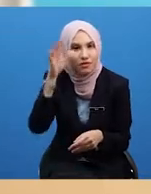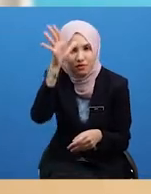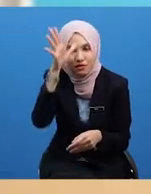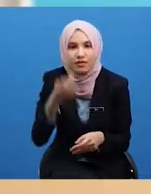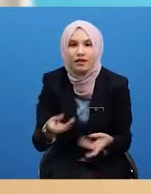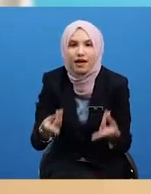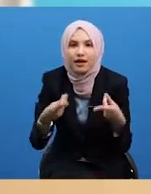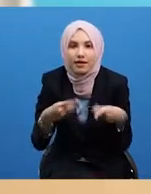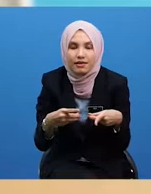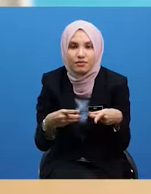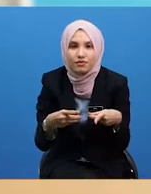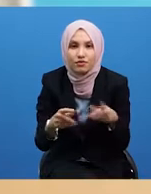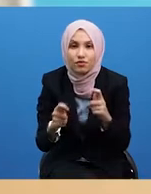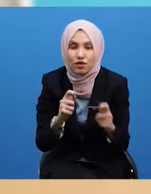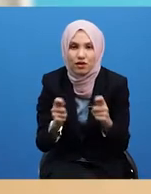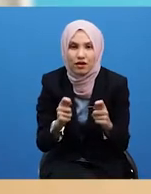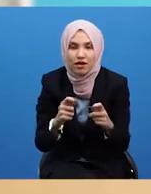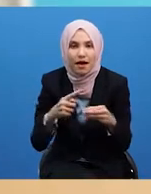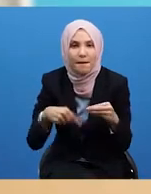to talk to him about Richard?